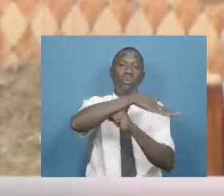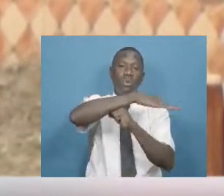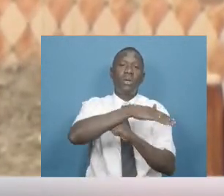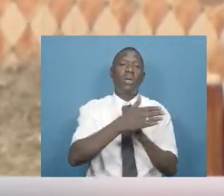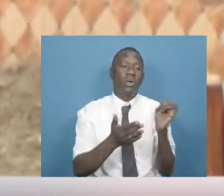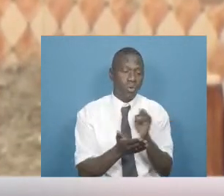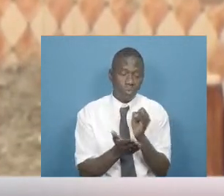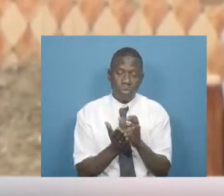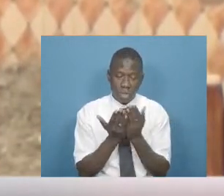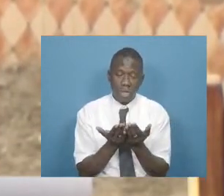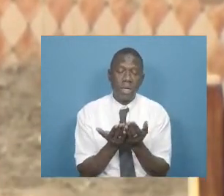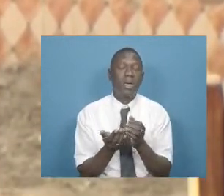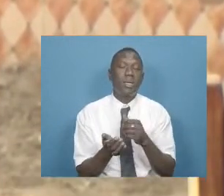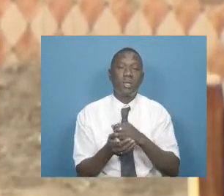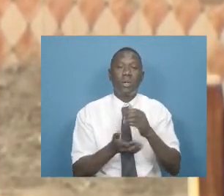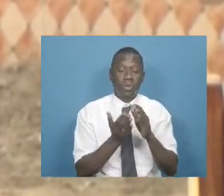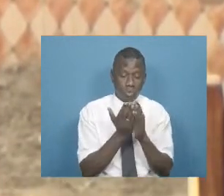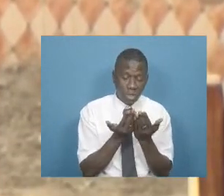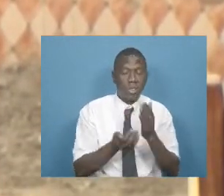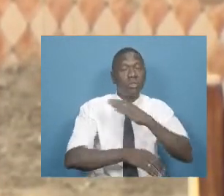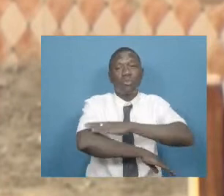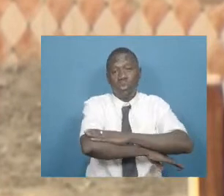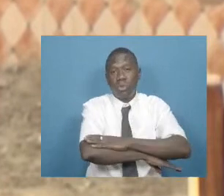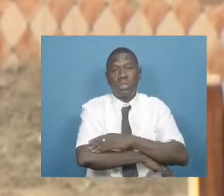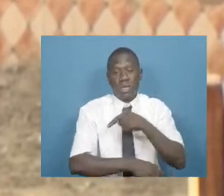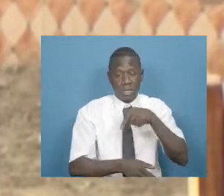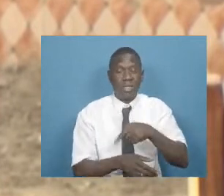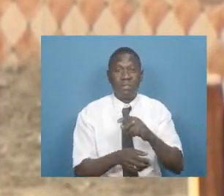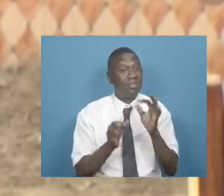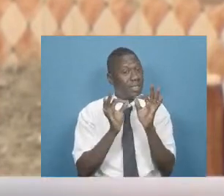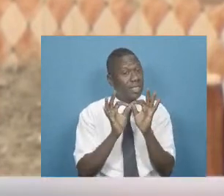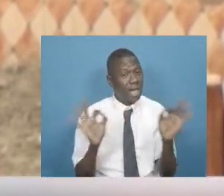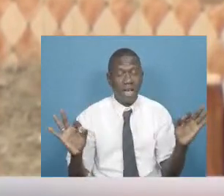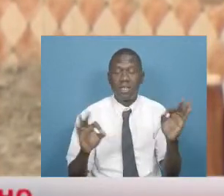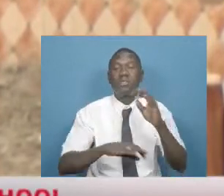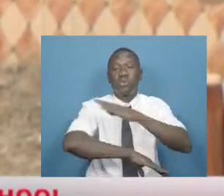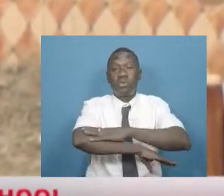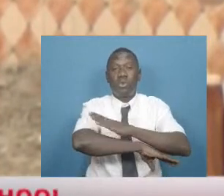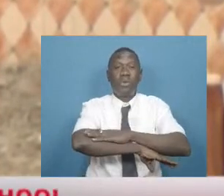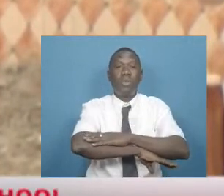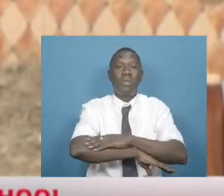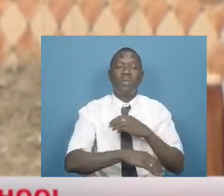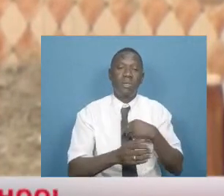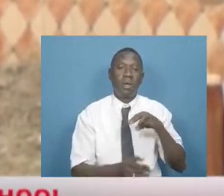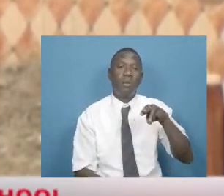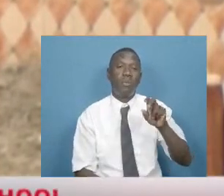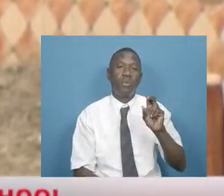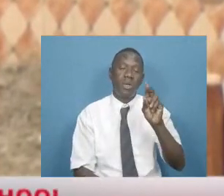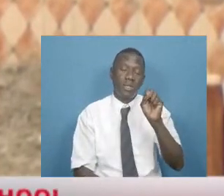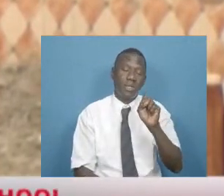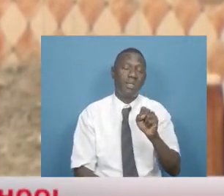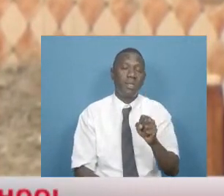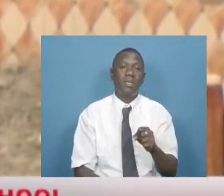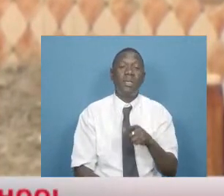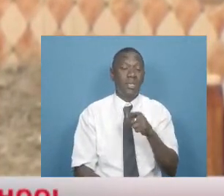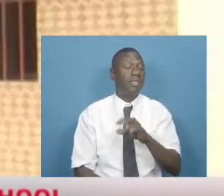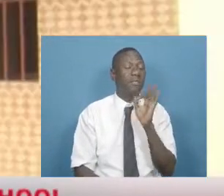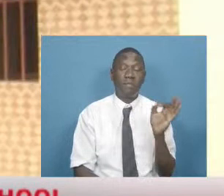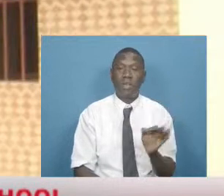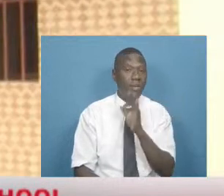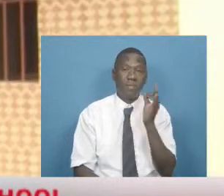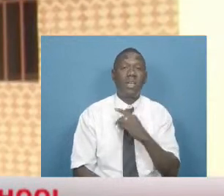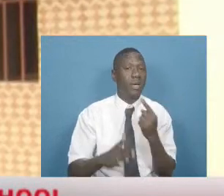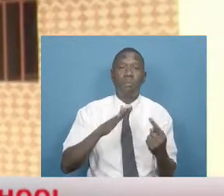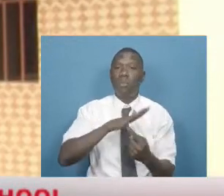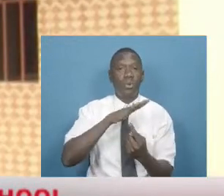and Quranic schools like this. There's wonderful school called Mus'ab bin Umair. So this is very,